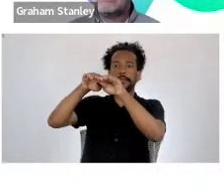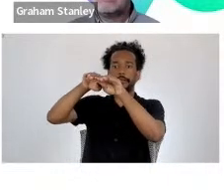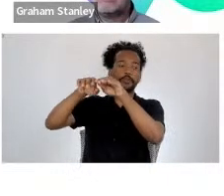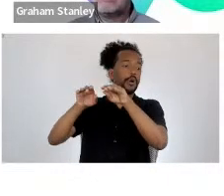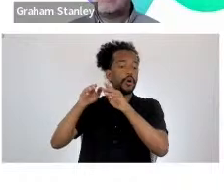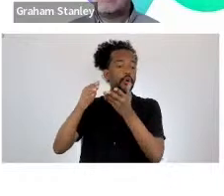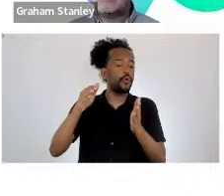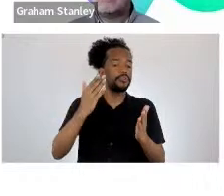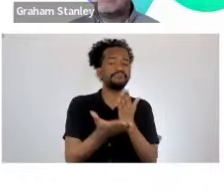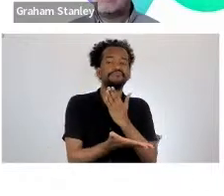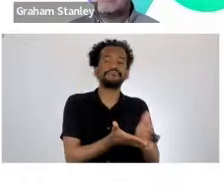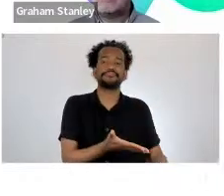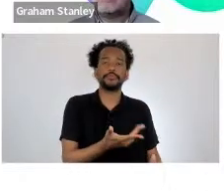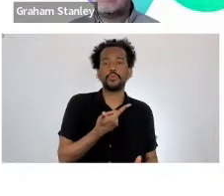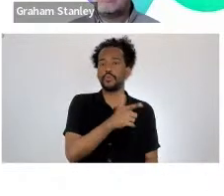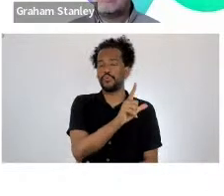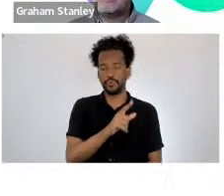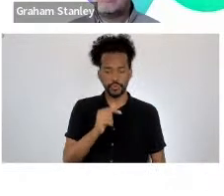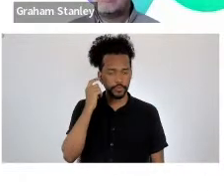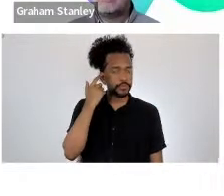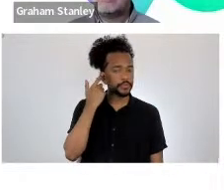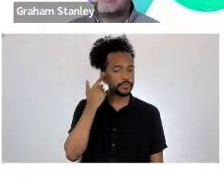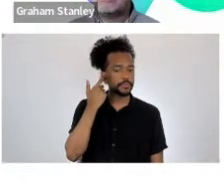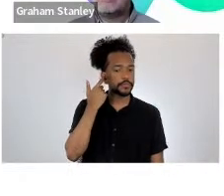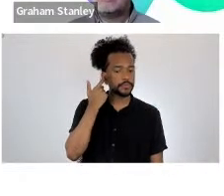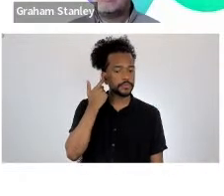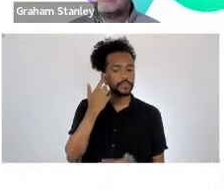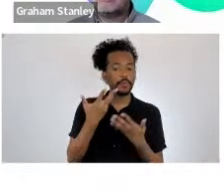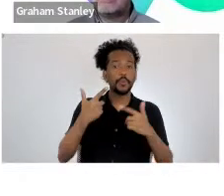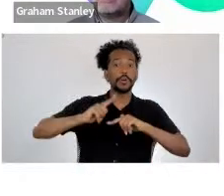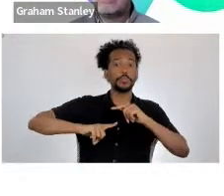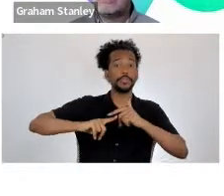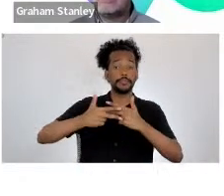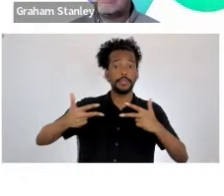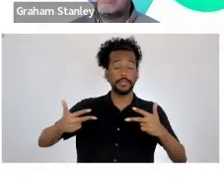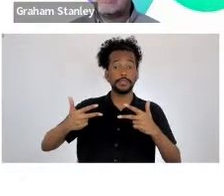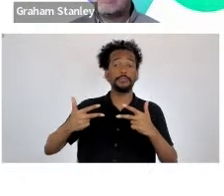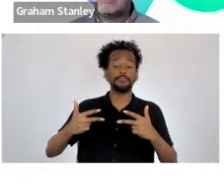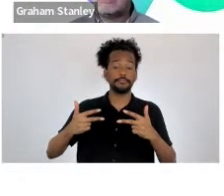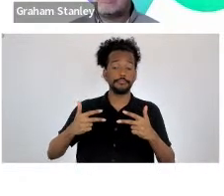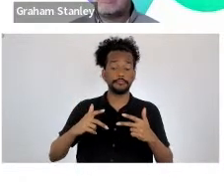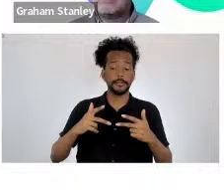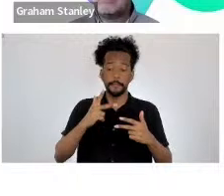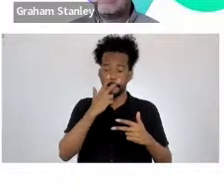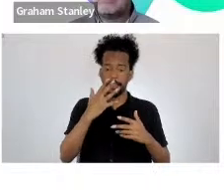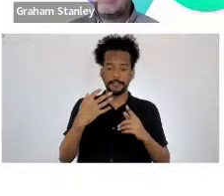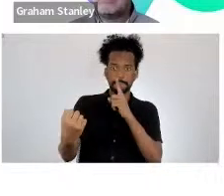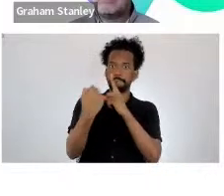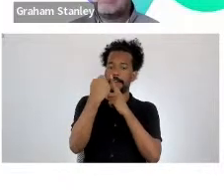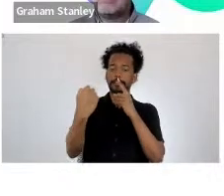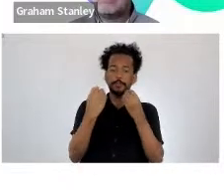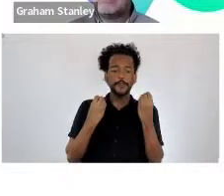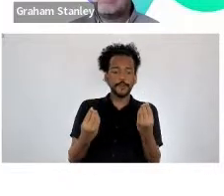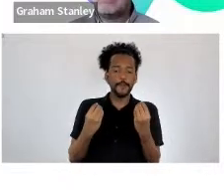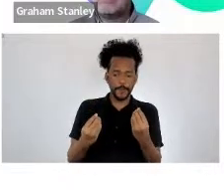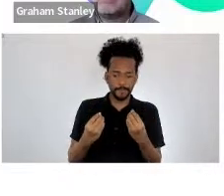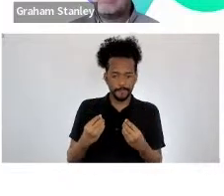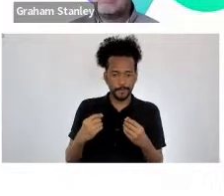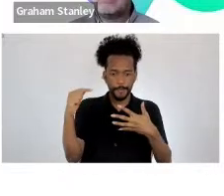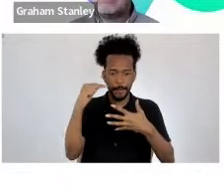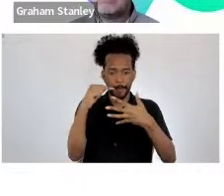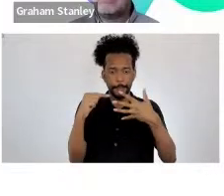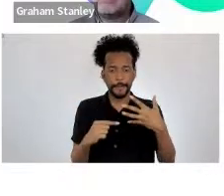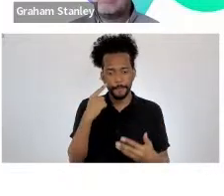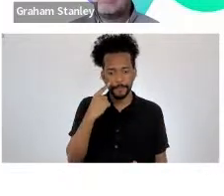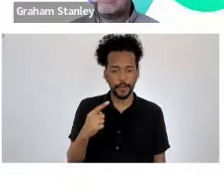So what are all the implications of our findings for practitioners? Firstly, ELT is the most common